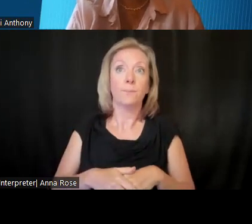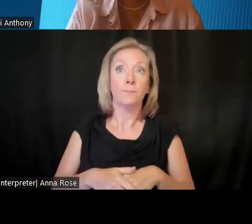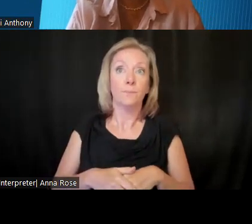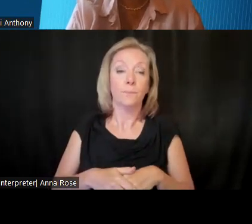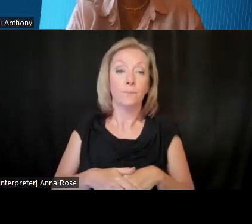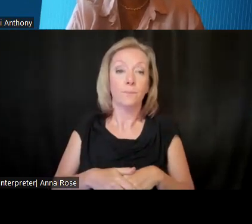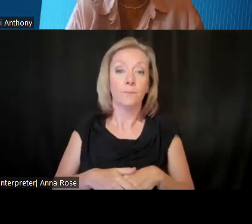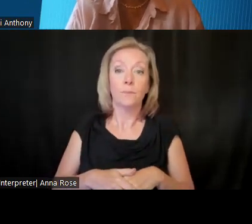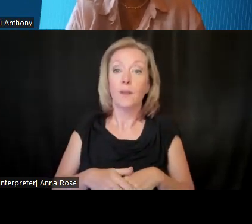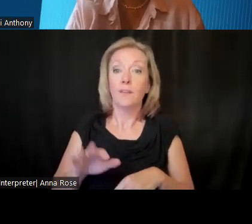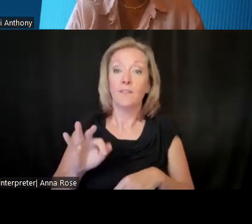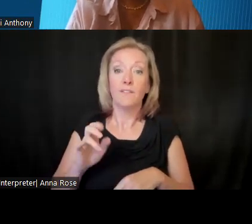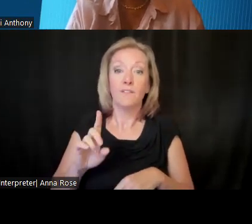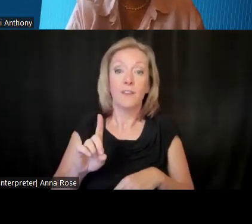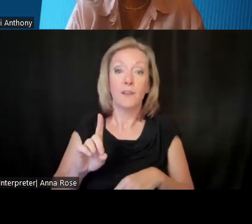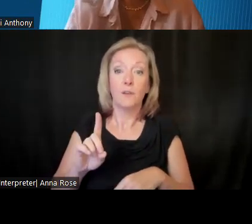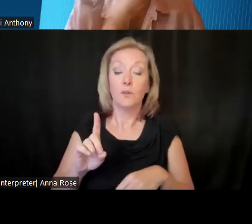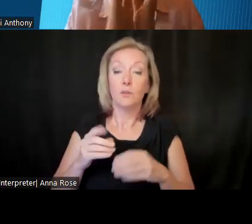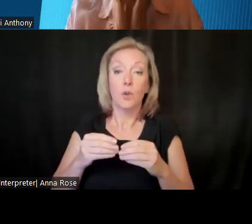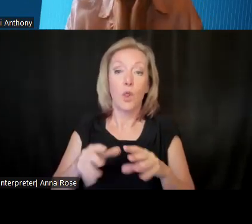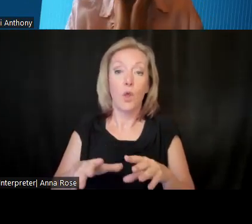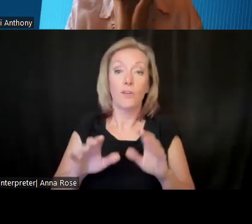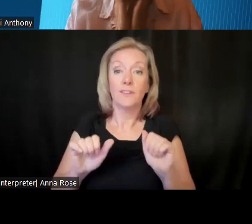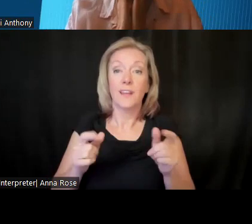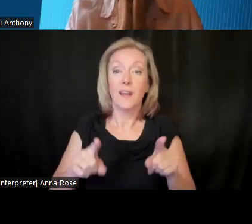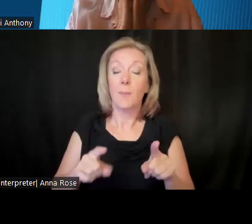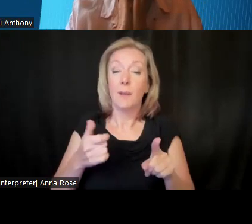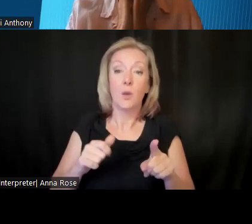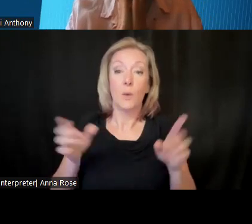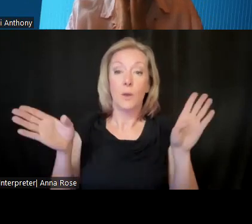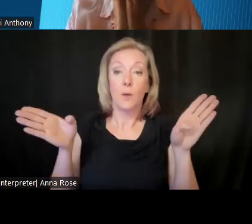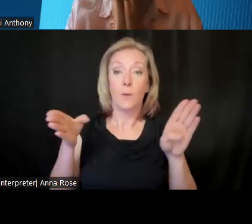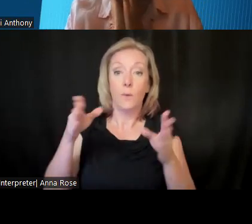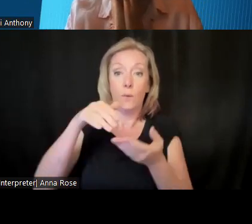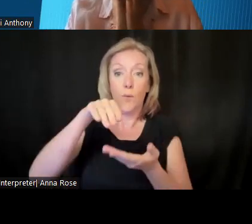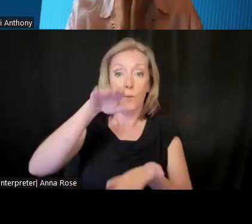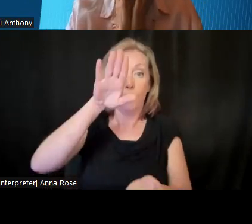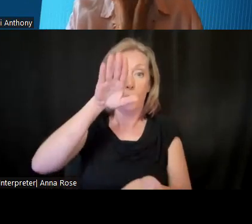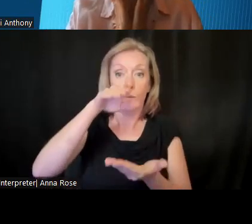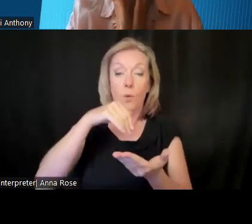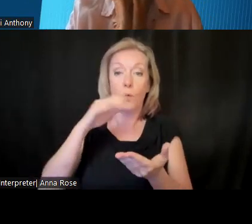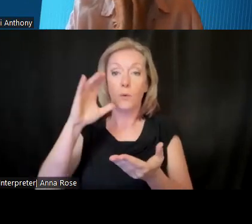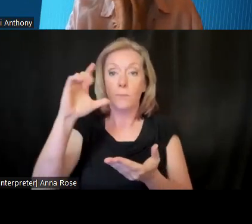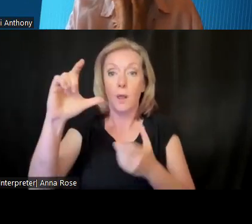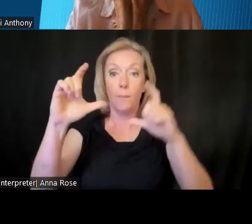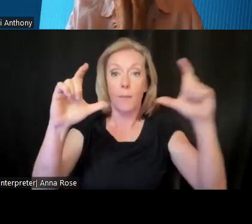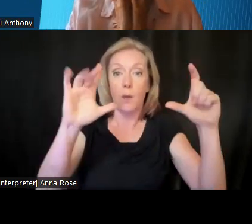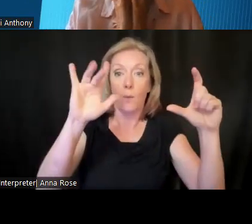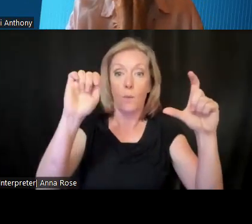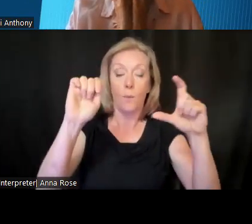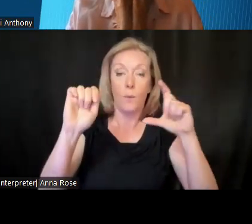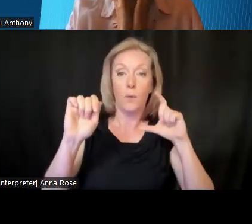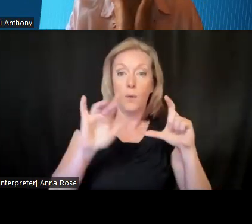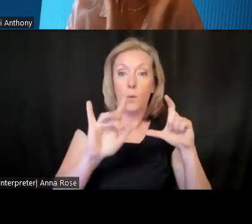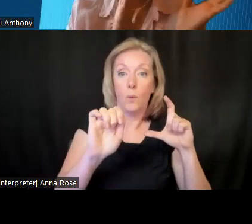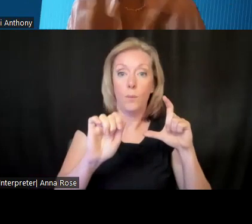be all over the place, but pay attention. But remember, head needs to be still, because if I start moving my head, then you don't know it's a